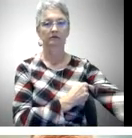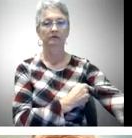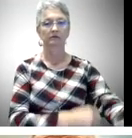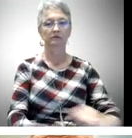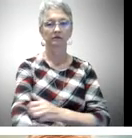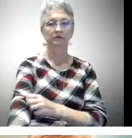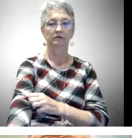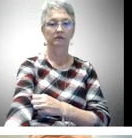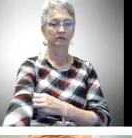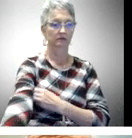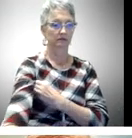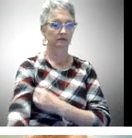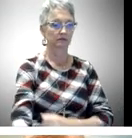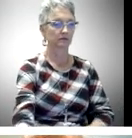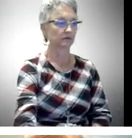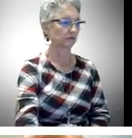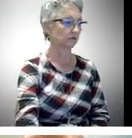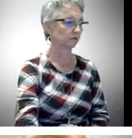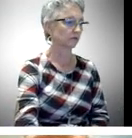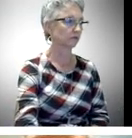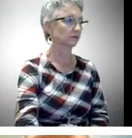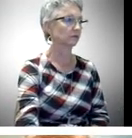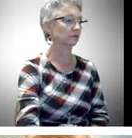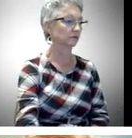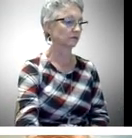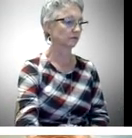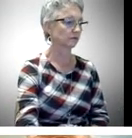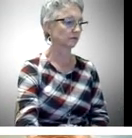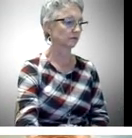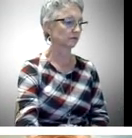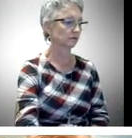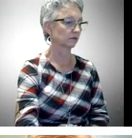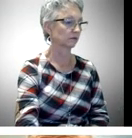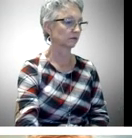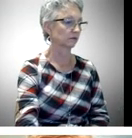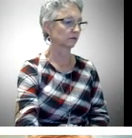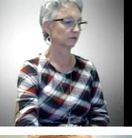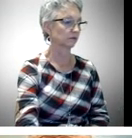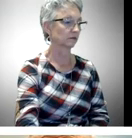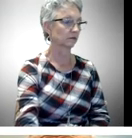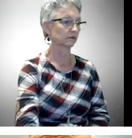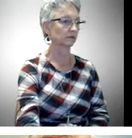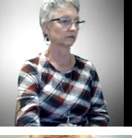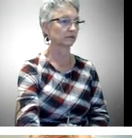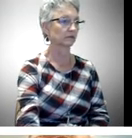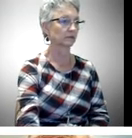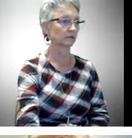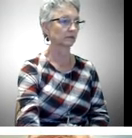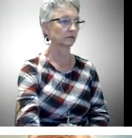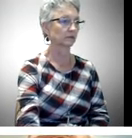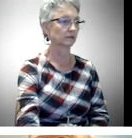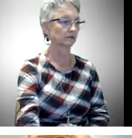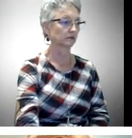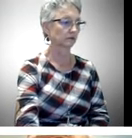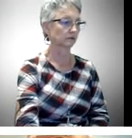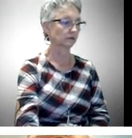What does the guardianship do? First of all, in order to establish a guardianship in Texas, you have to have a court order. And that not only do you